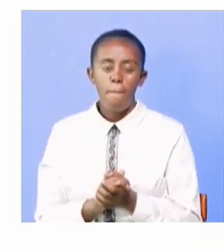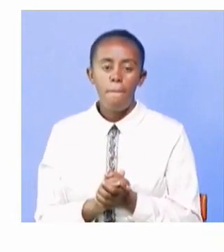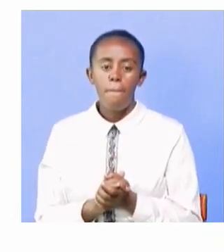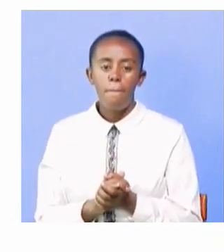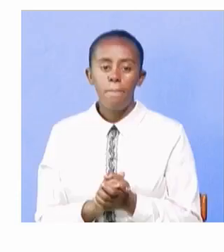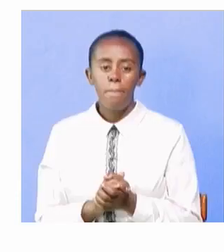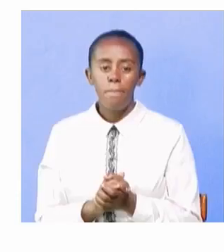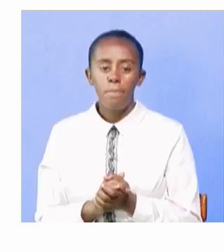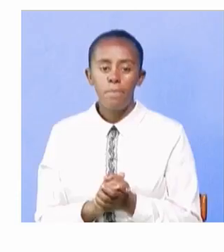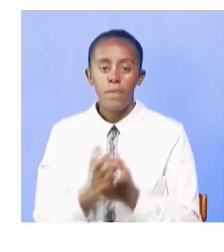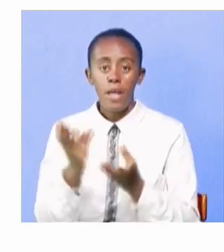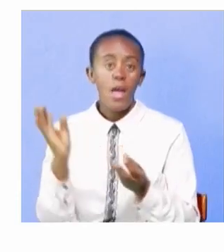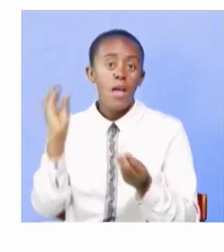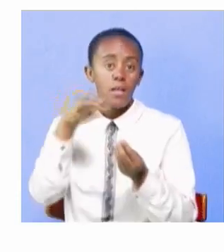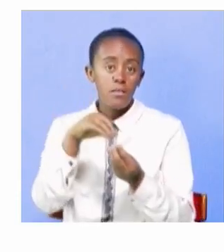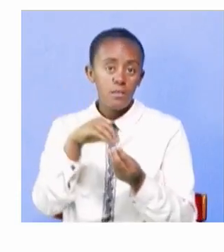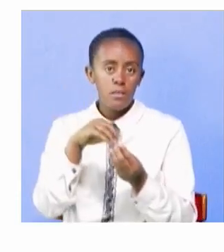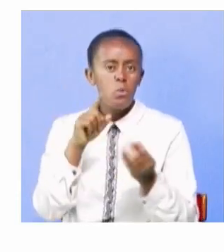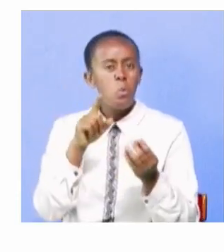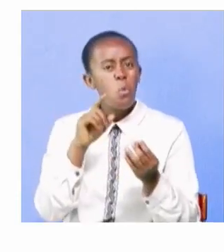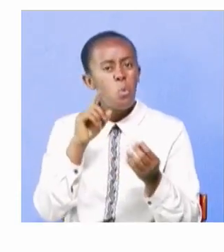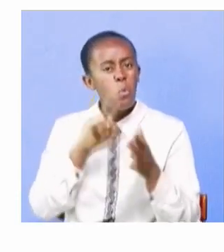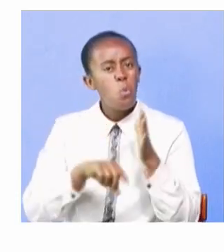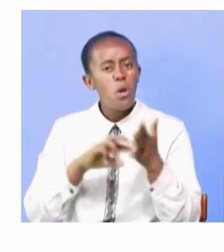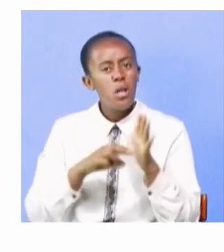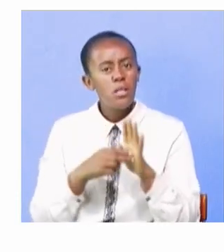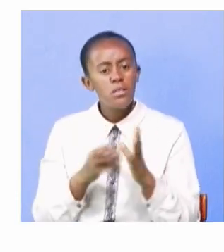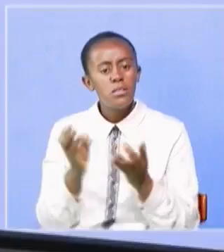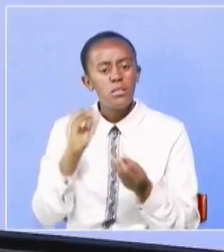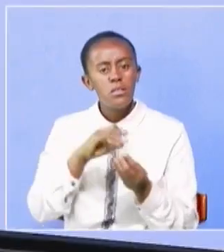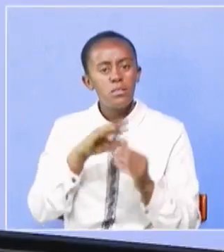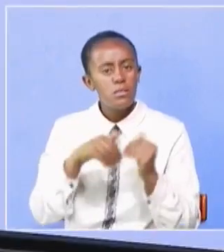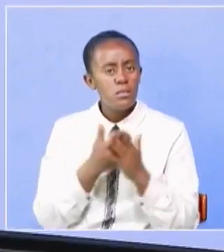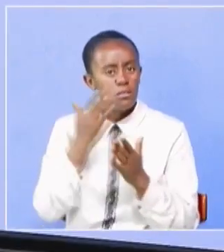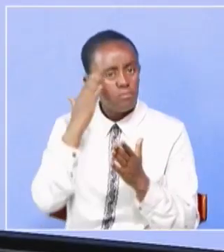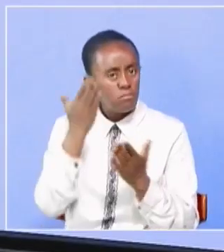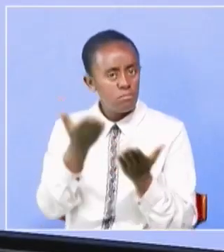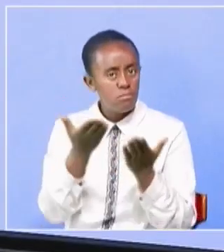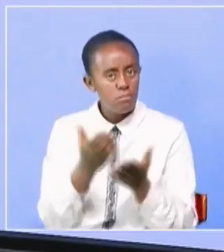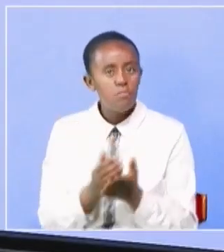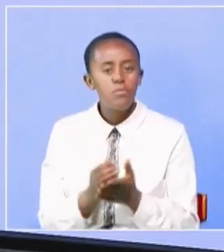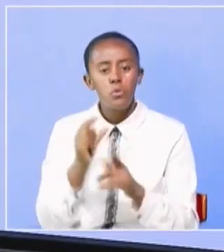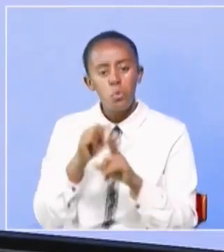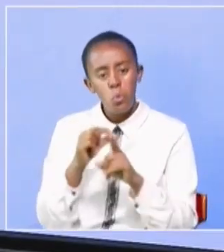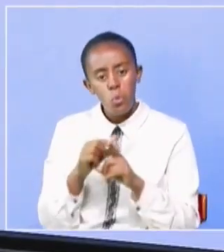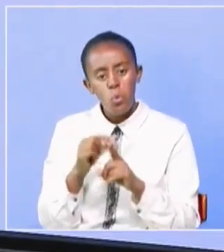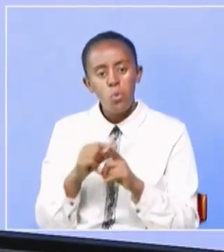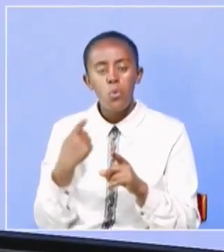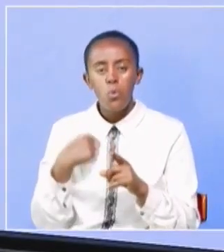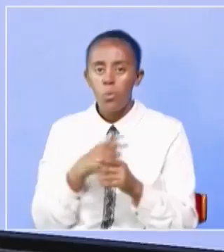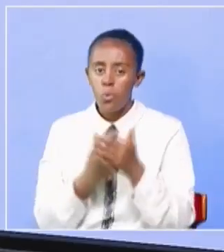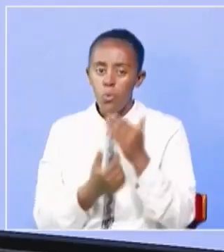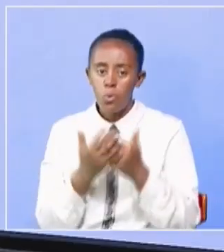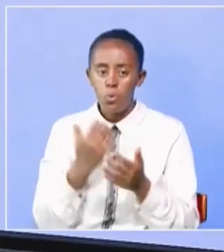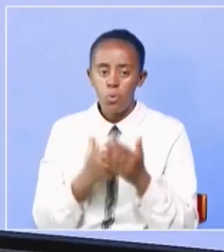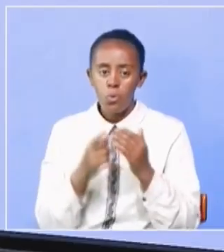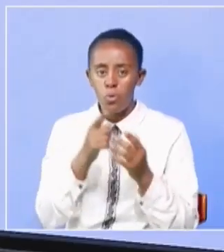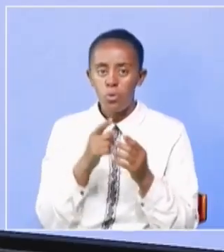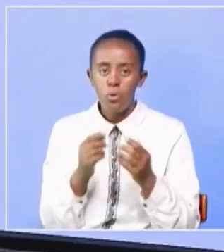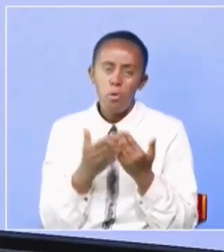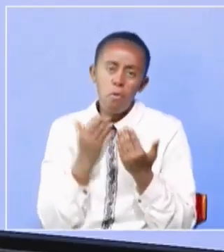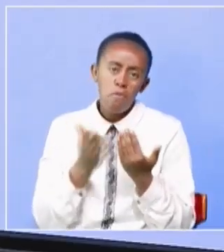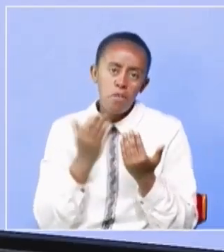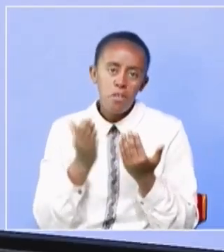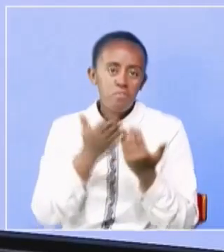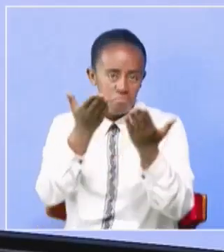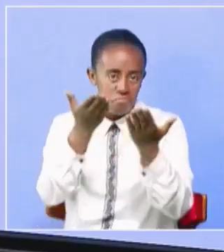So, extra. What does it mean, extra? I'm sure out of all of the vocabularies and the words that we're going to see today, this one is a bit easier